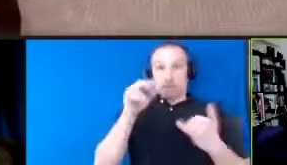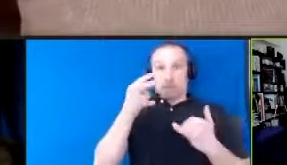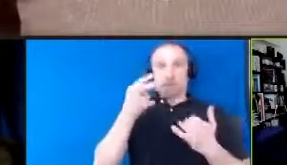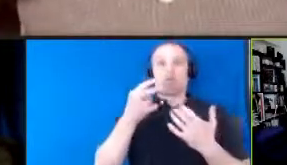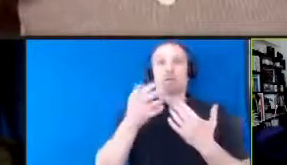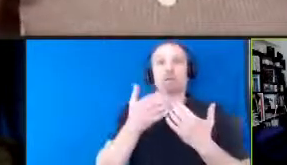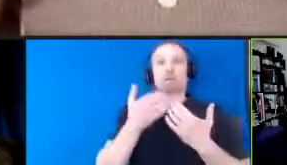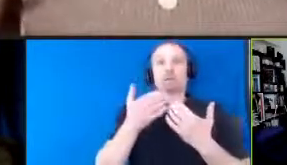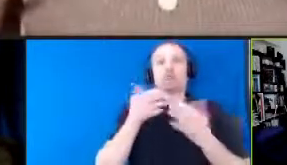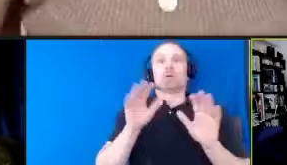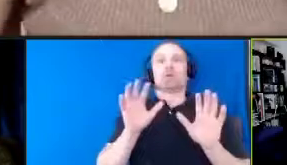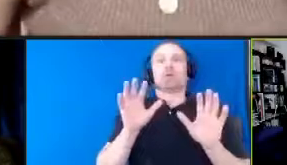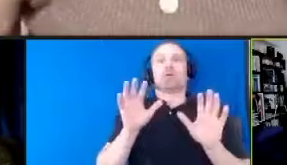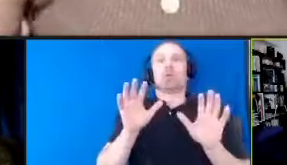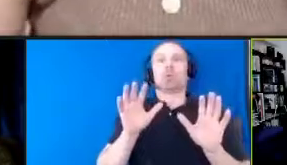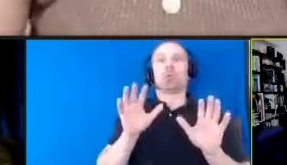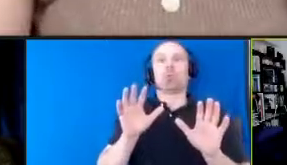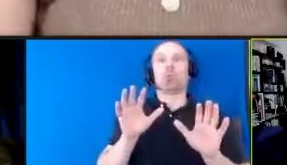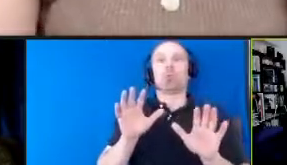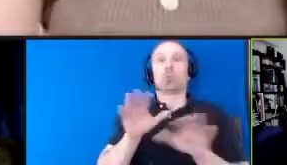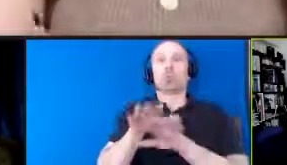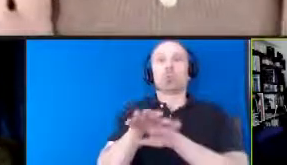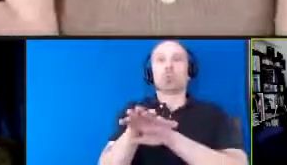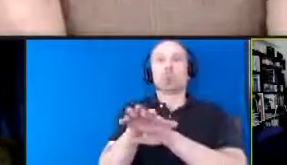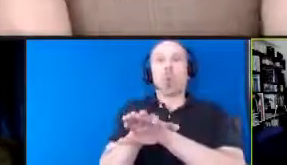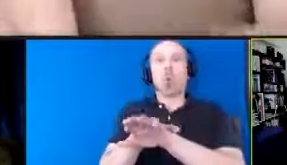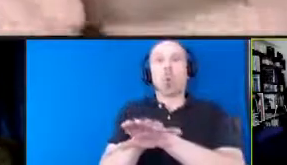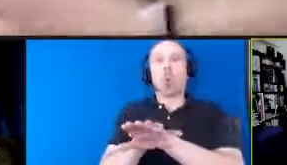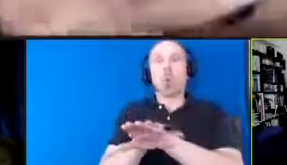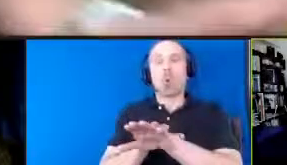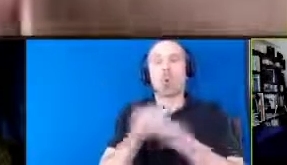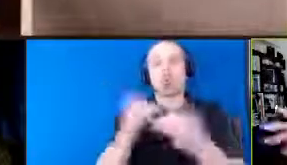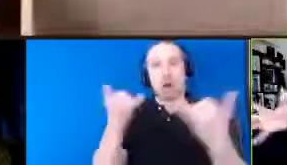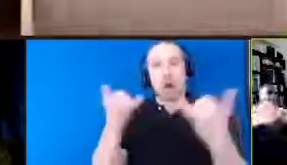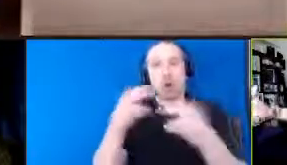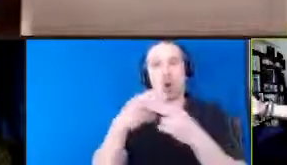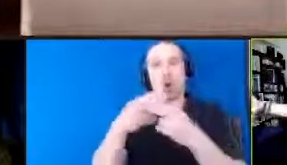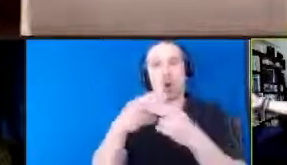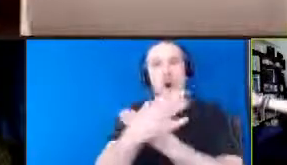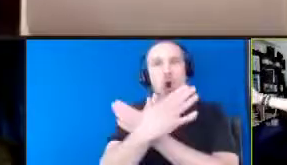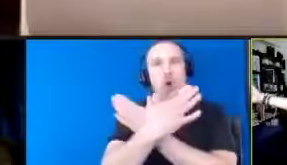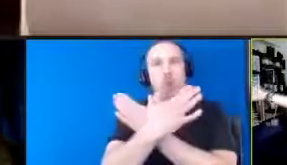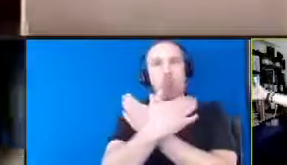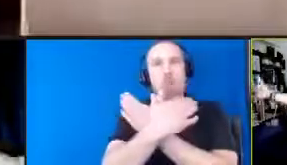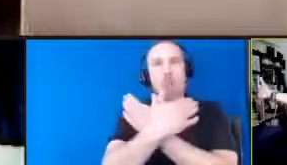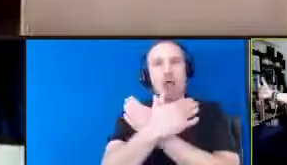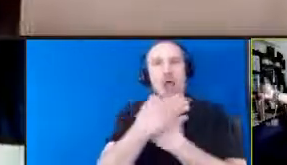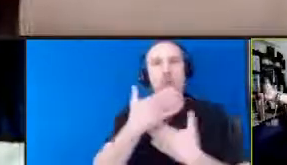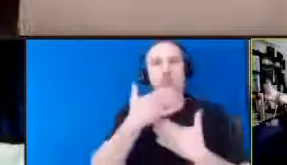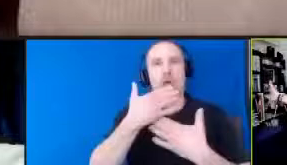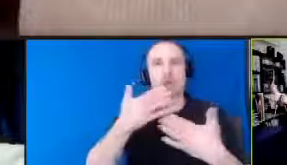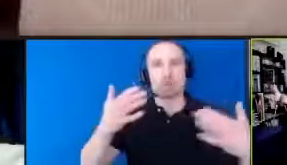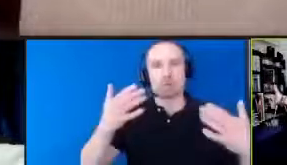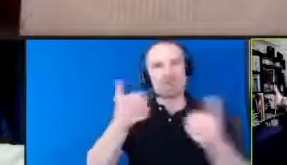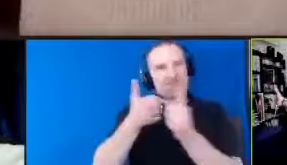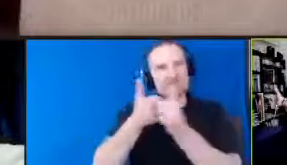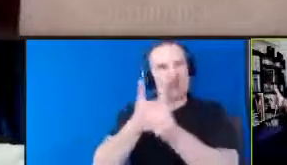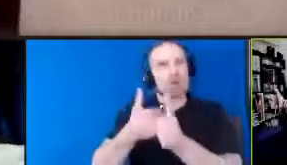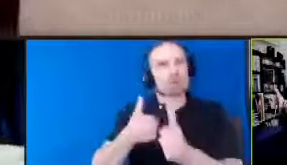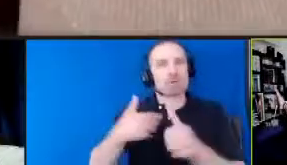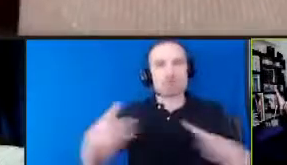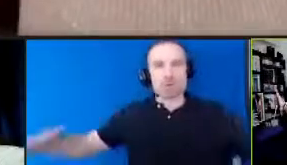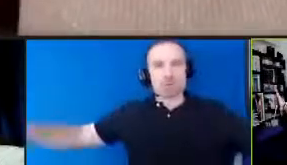a movement to our breath. We're going to call this our butterfly breath. Take your arms as you inhale, just open them wide like the wings